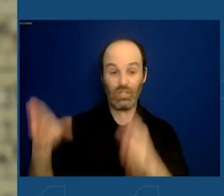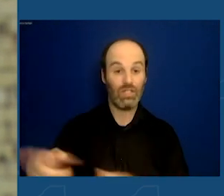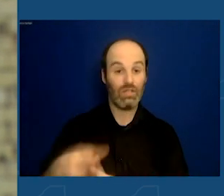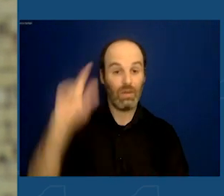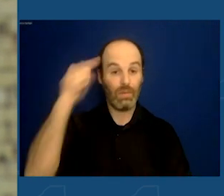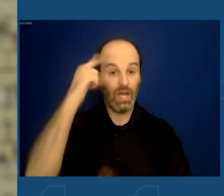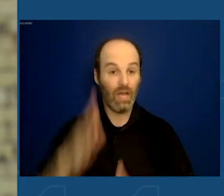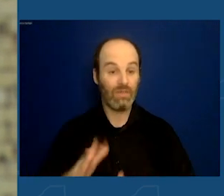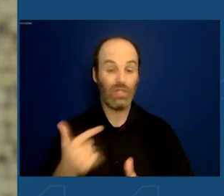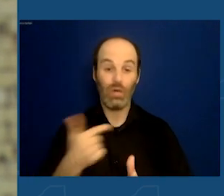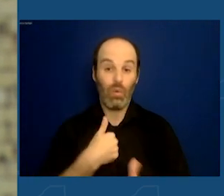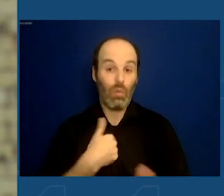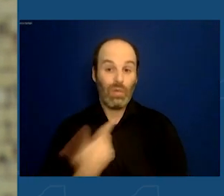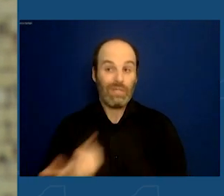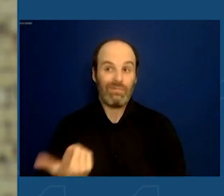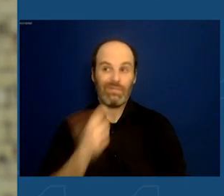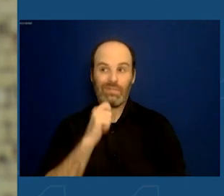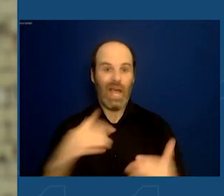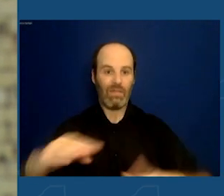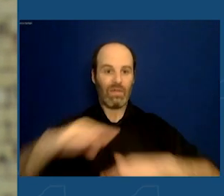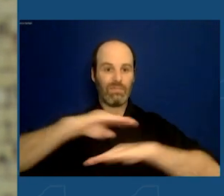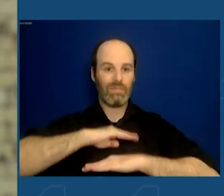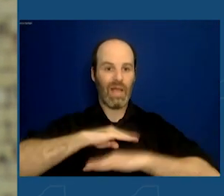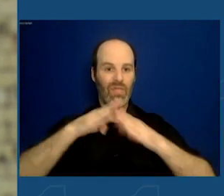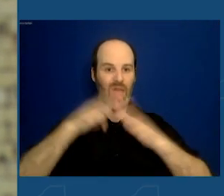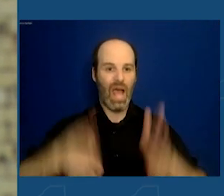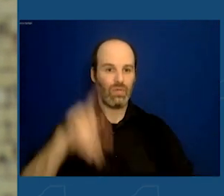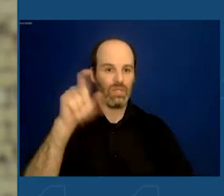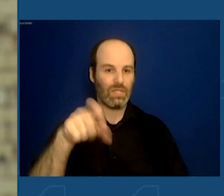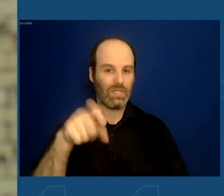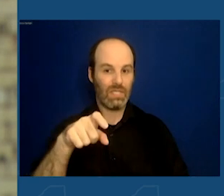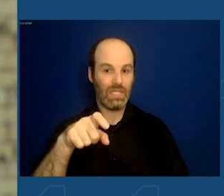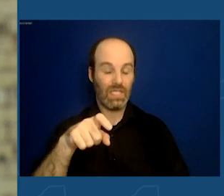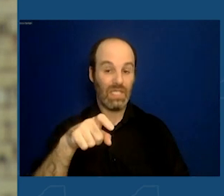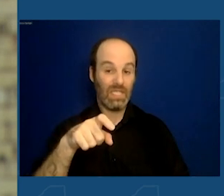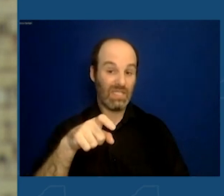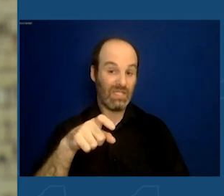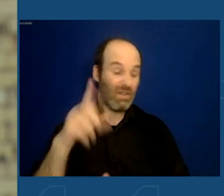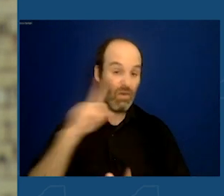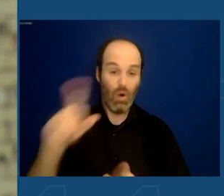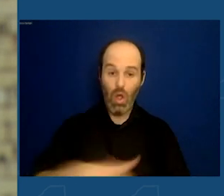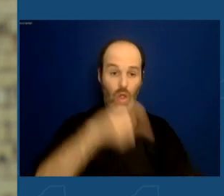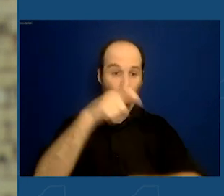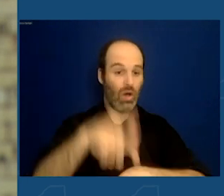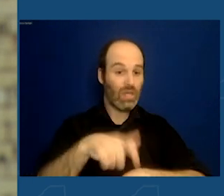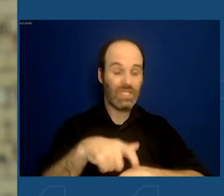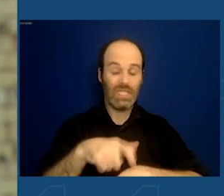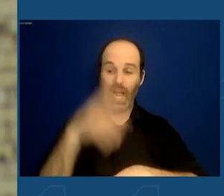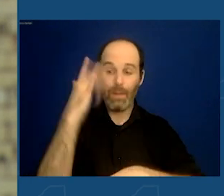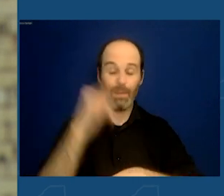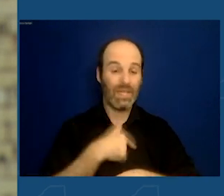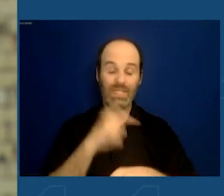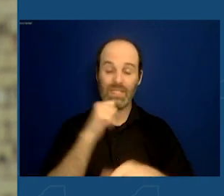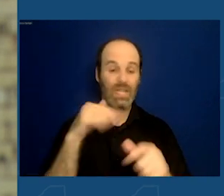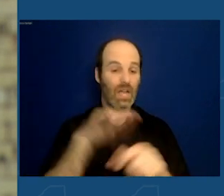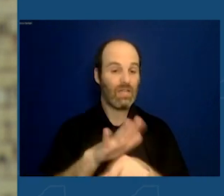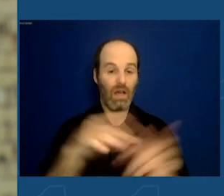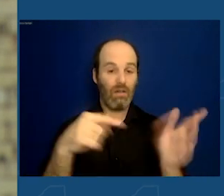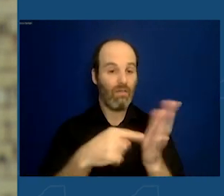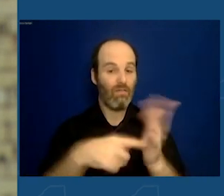as a region for far too long in addressing the shortage of affordable housing with the type of urgency